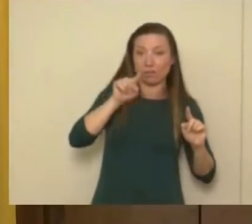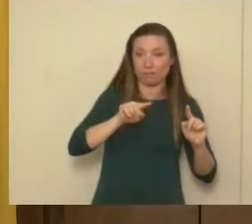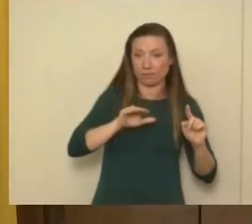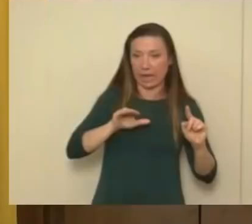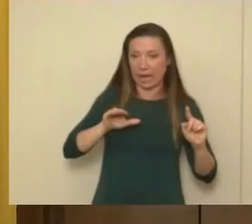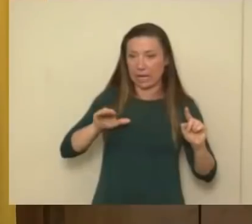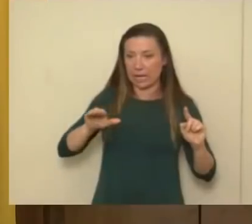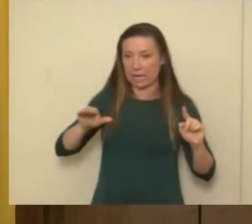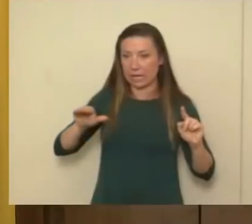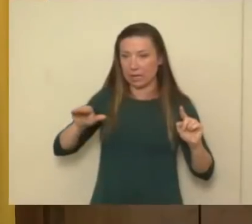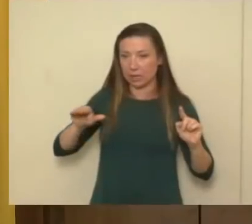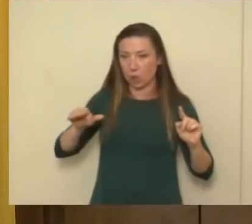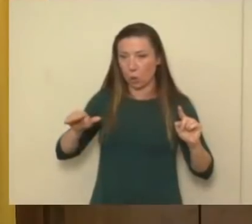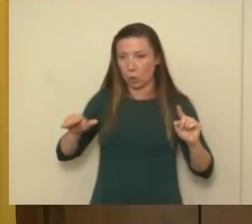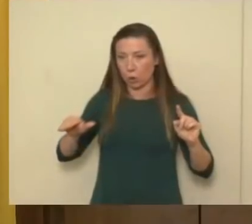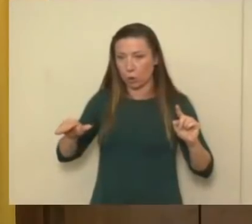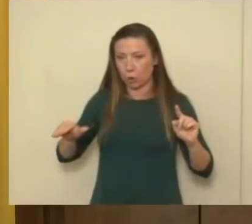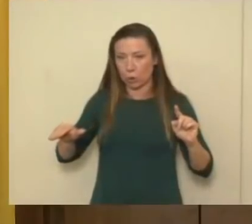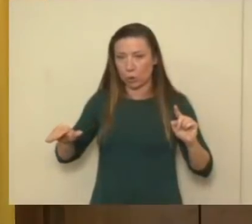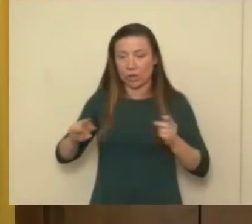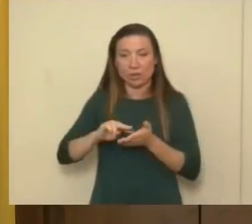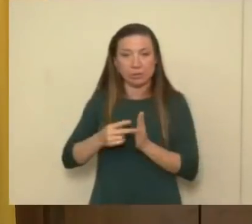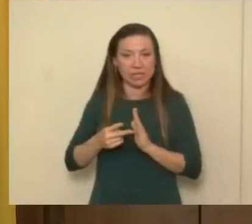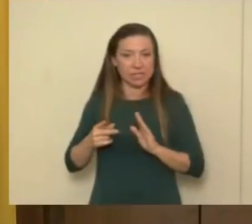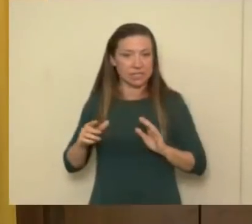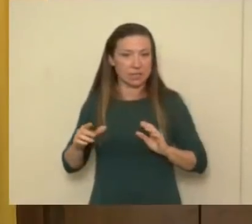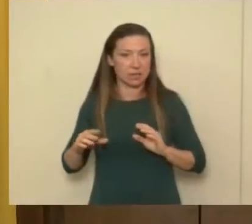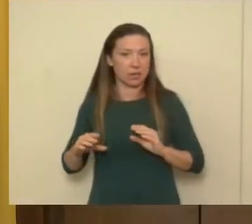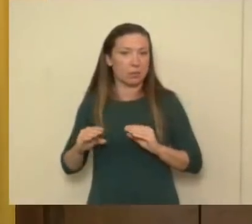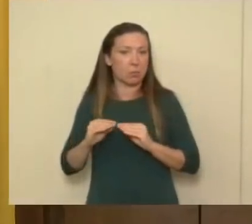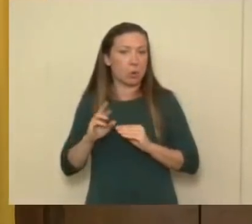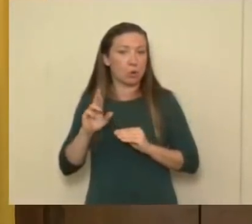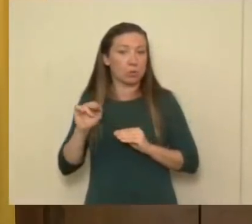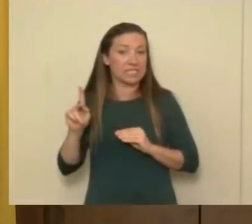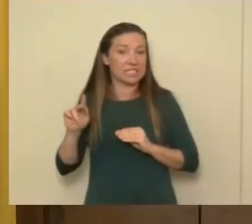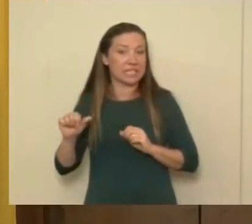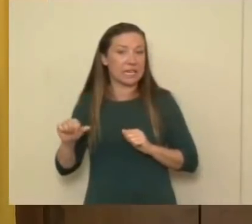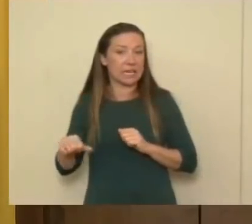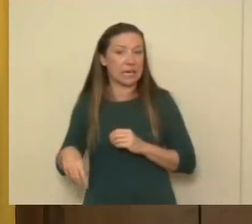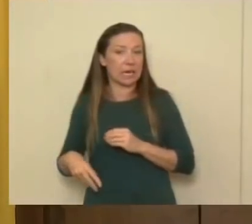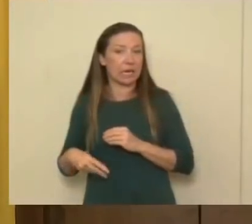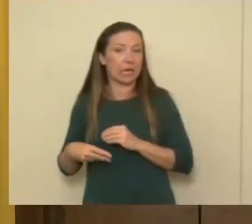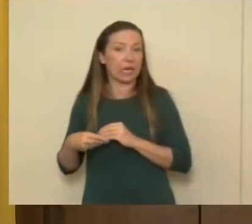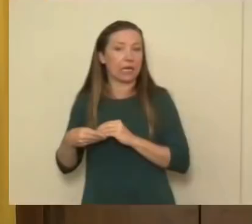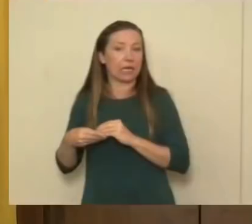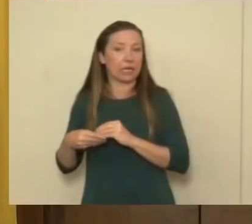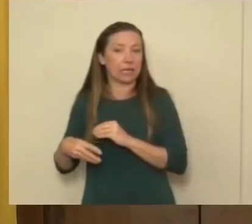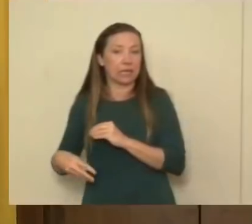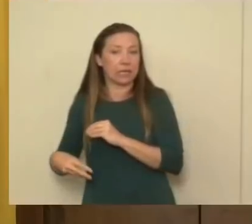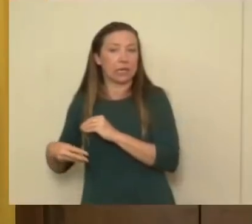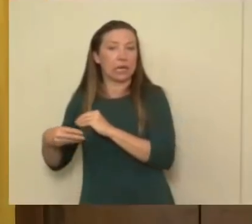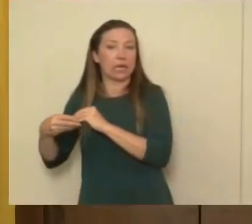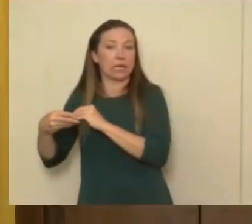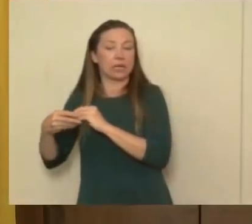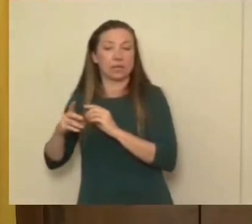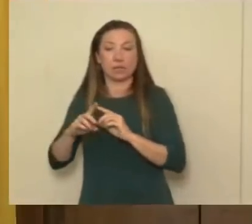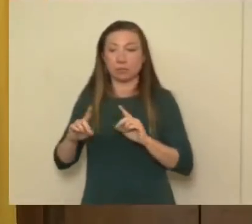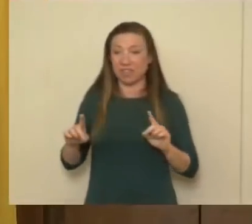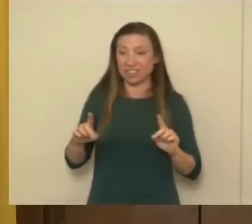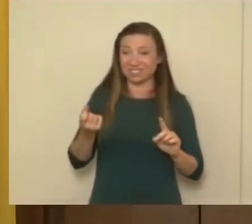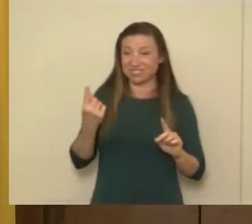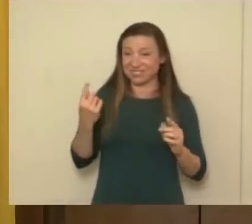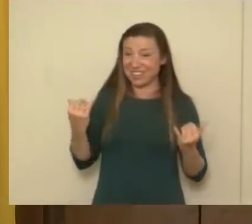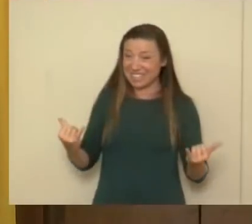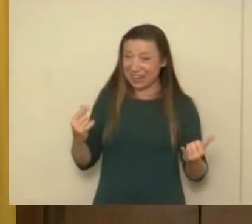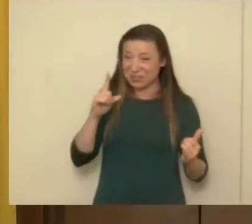some more risk, as long as we do that thoughtfully and carefully. But you have identified and exposed, right, an area